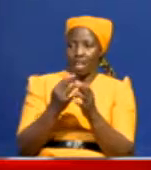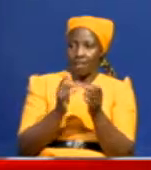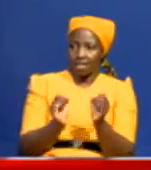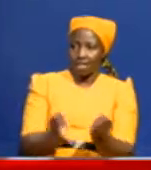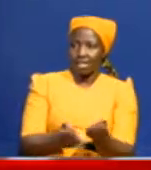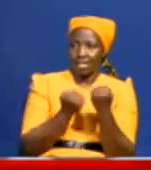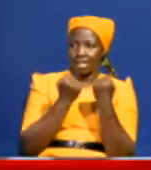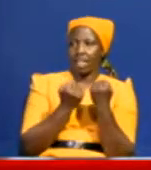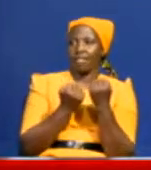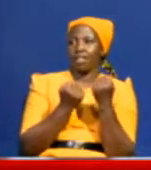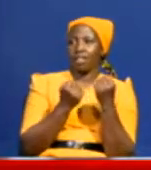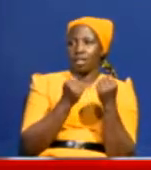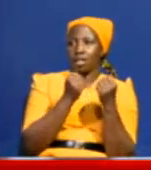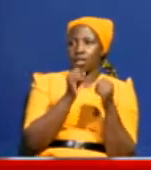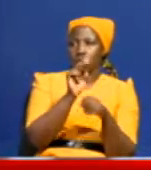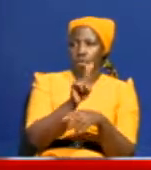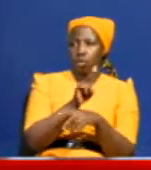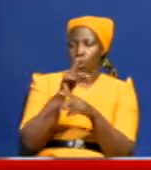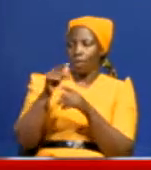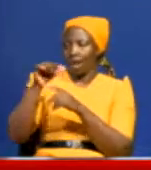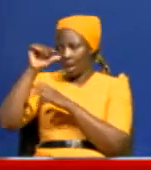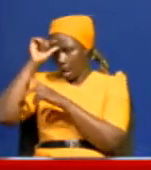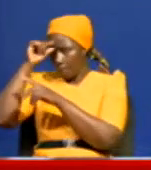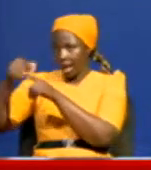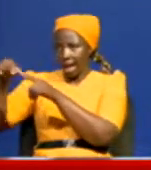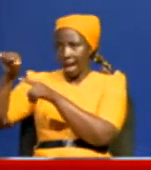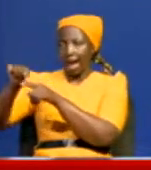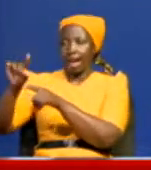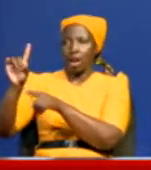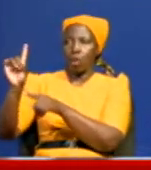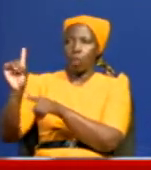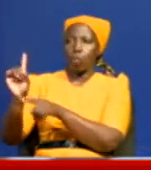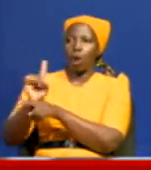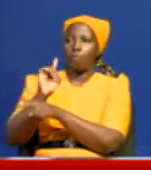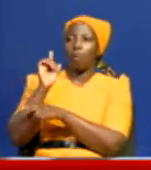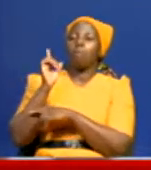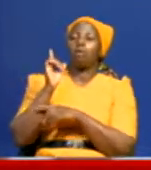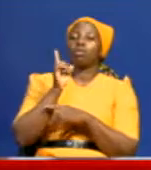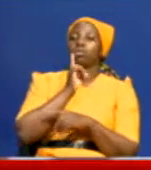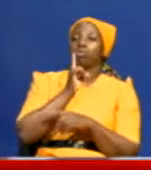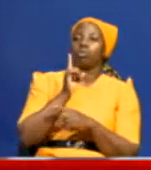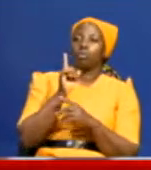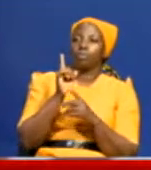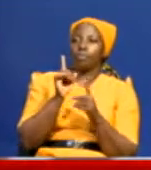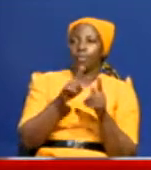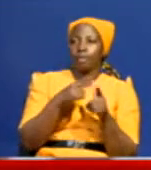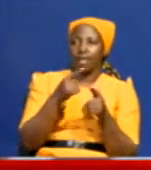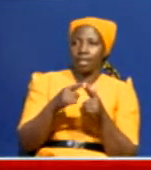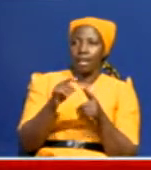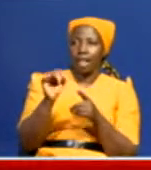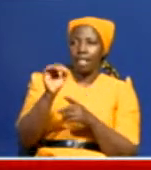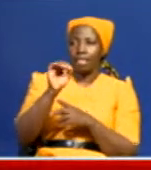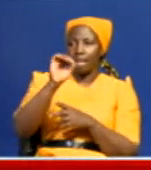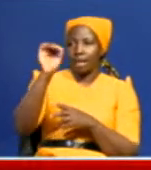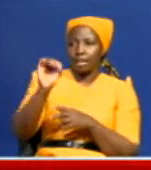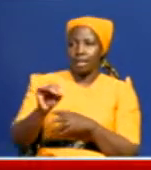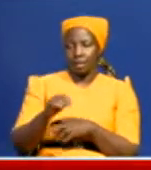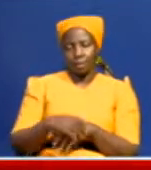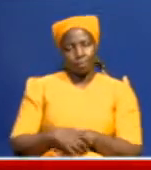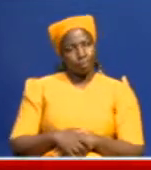them 1 shilling. The government has already done that. Then the interest rate. And this adds to the